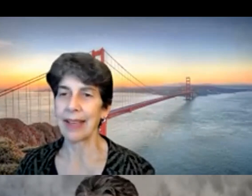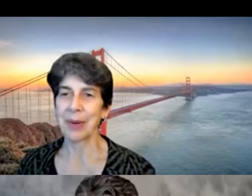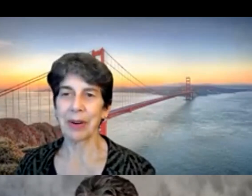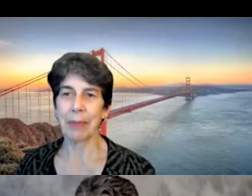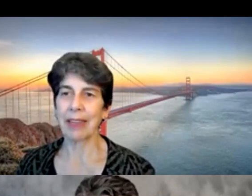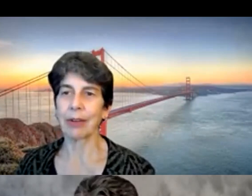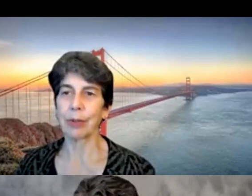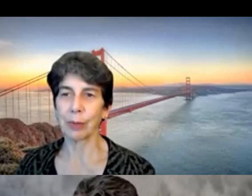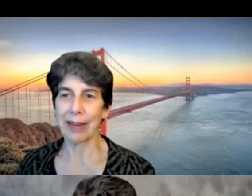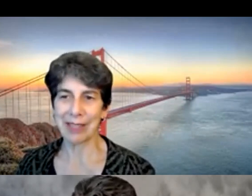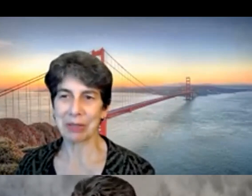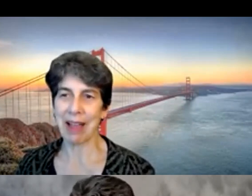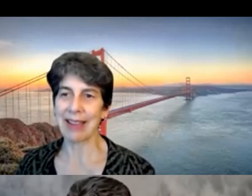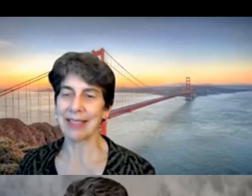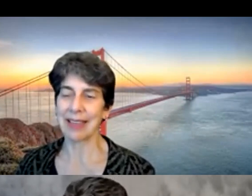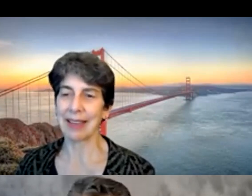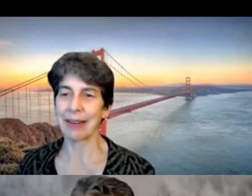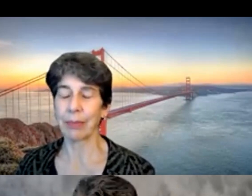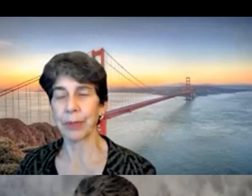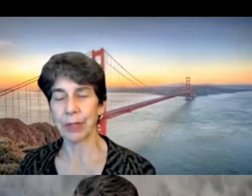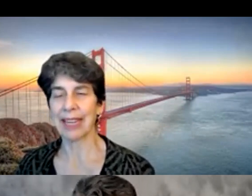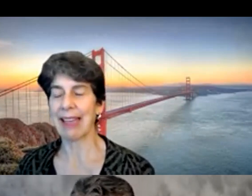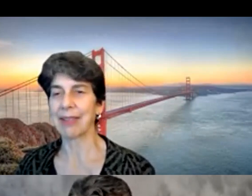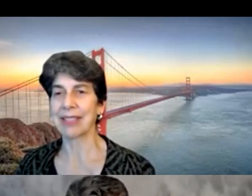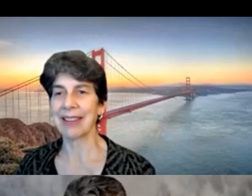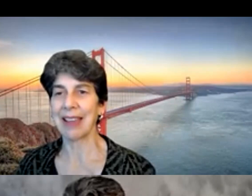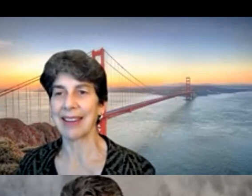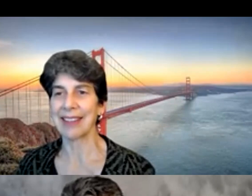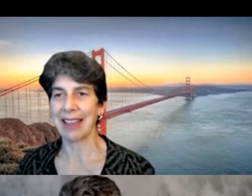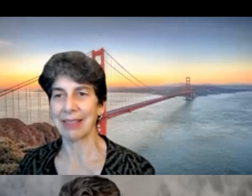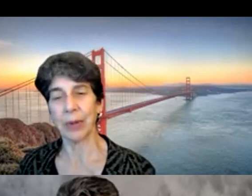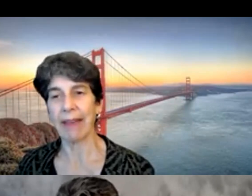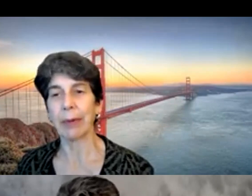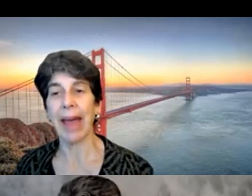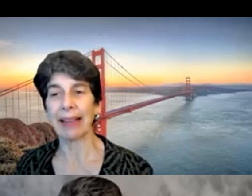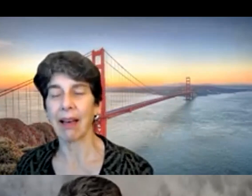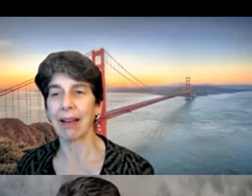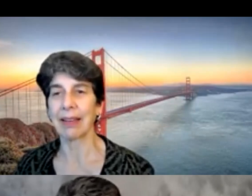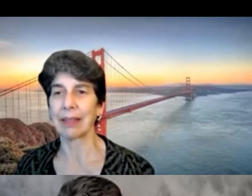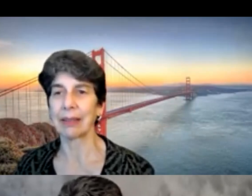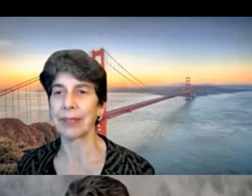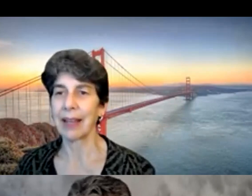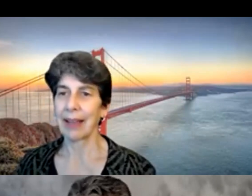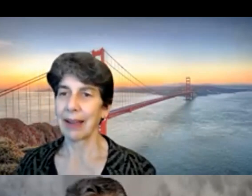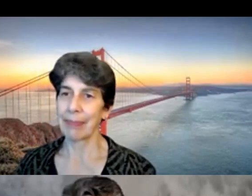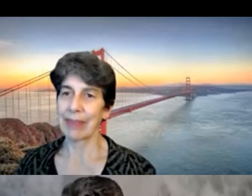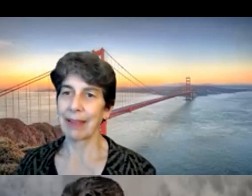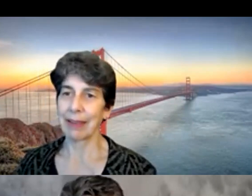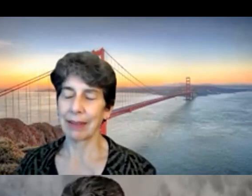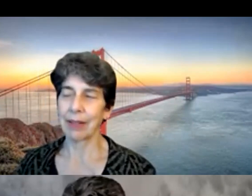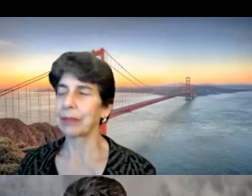housing. We are making great strides in producing housing, and yet we have a backlog of